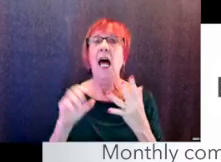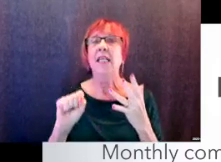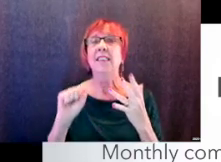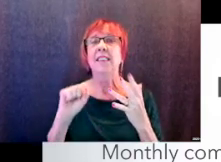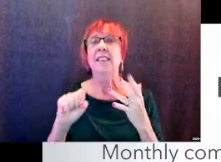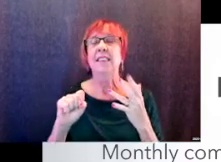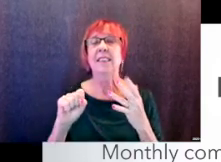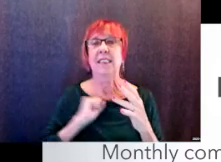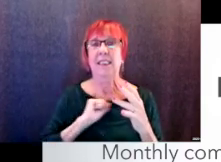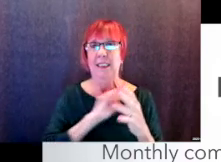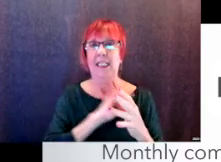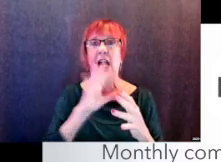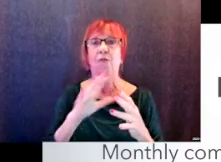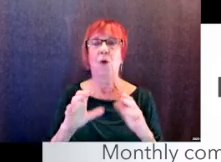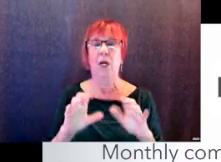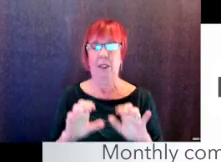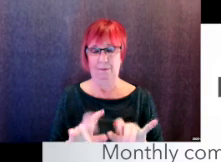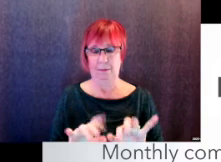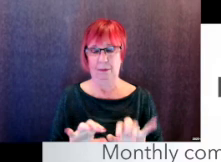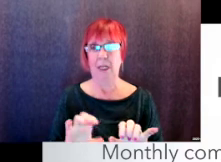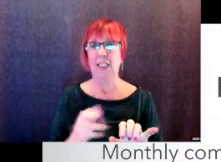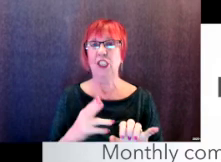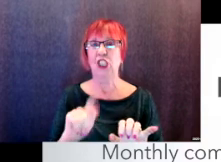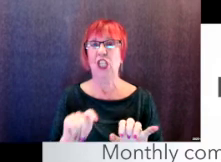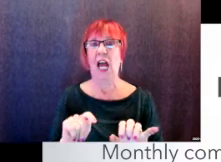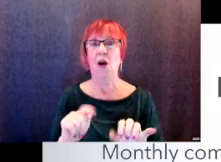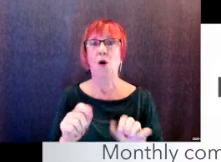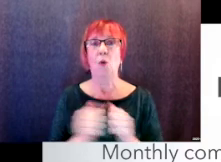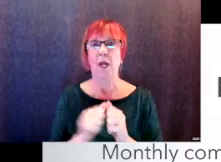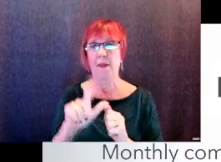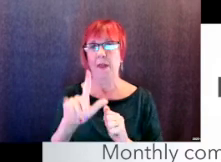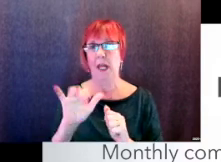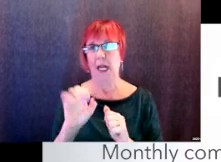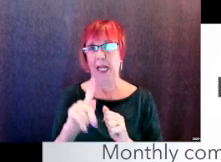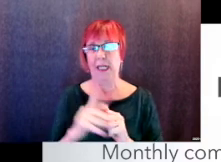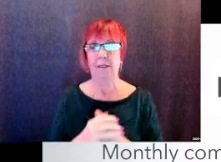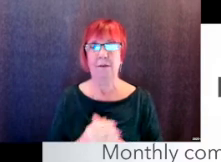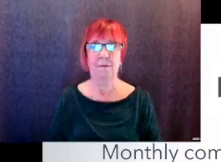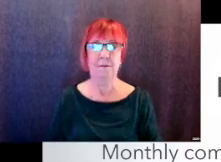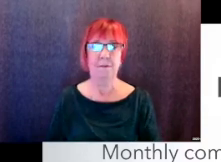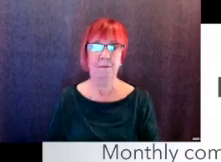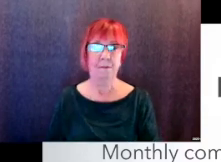be a space for individuals and community members.